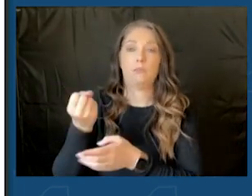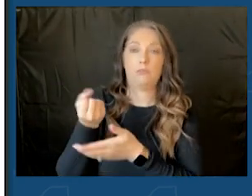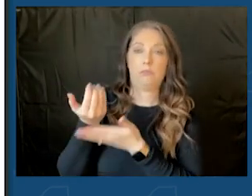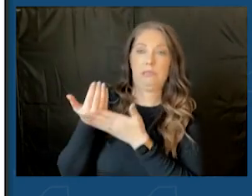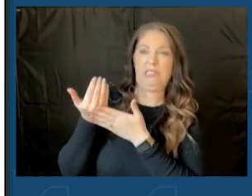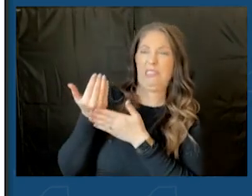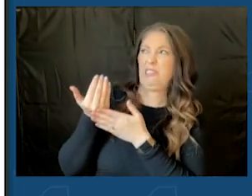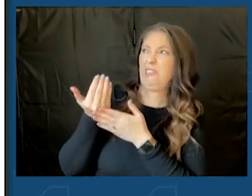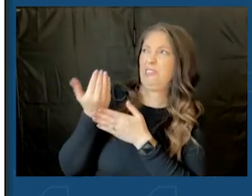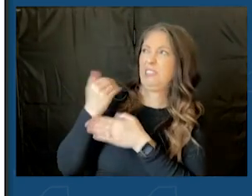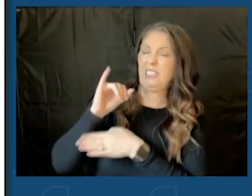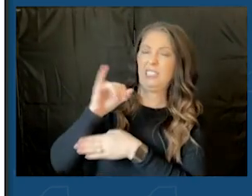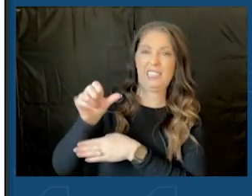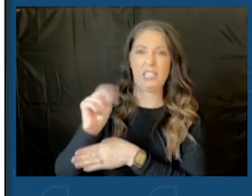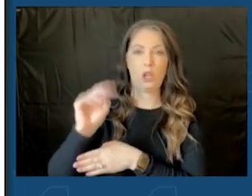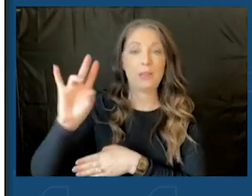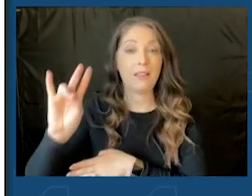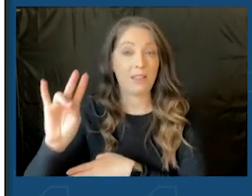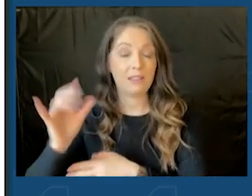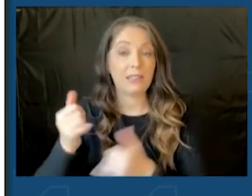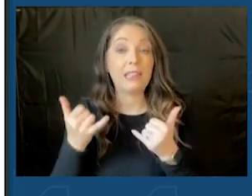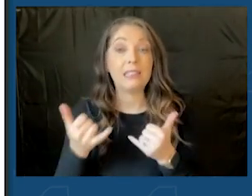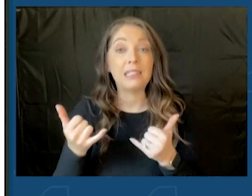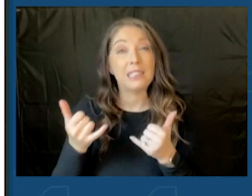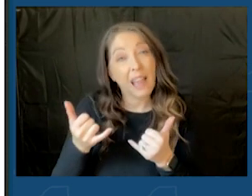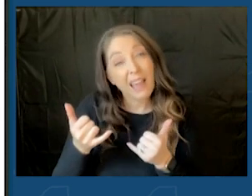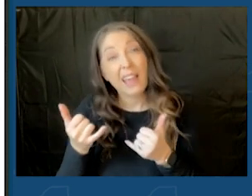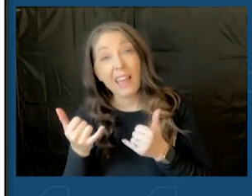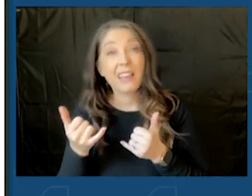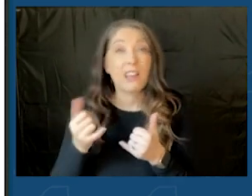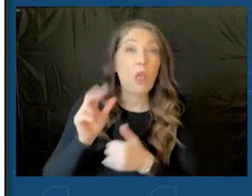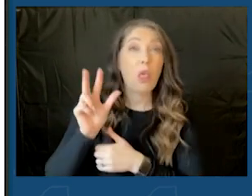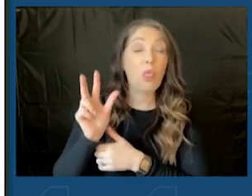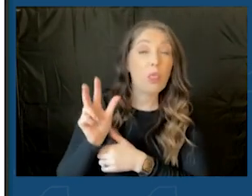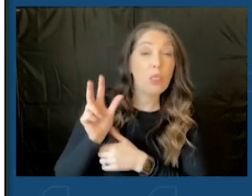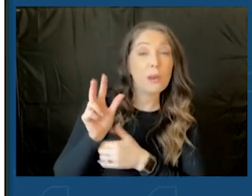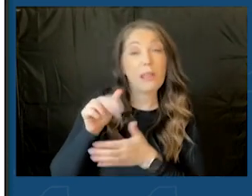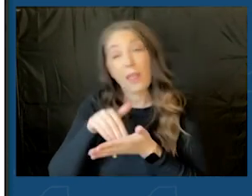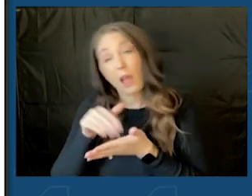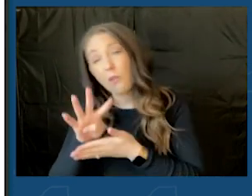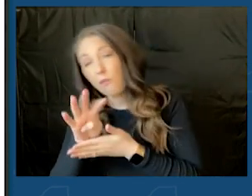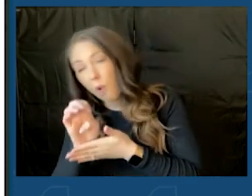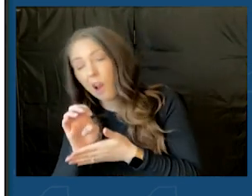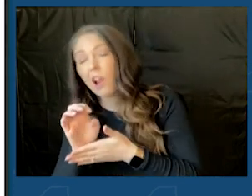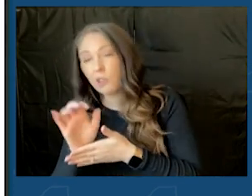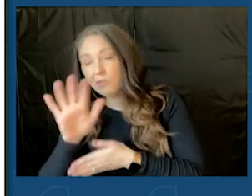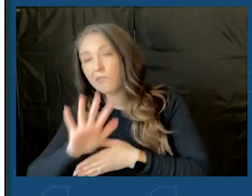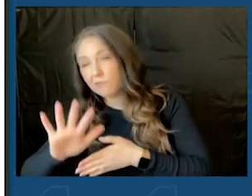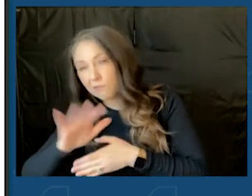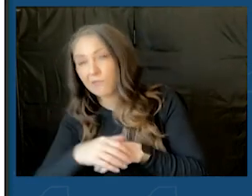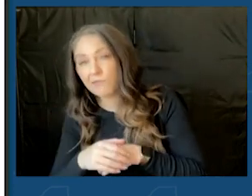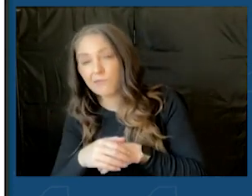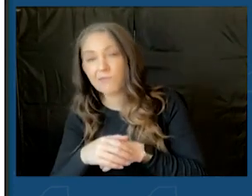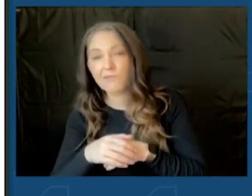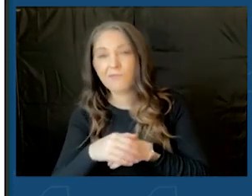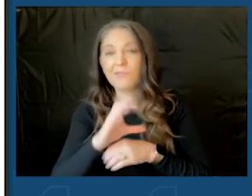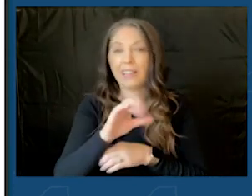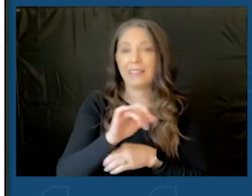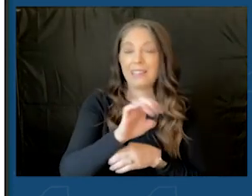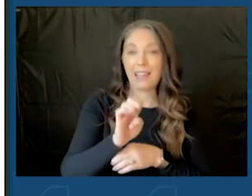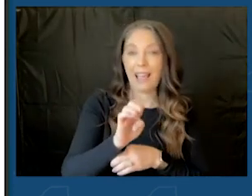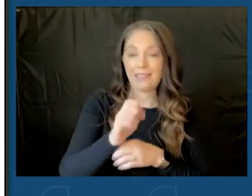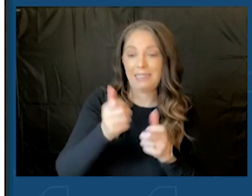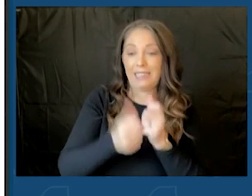7th. Today our 7-day average is about 3,400. So again, cases per 100,000. Back then,